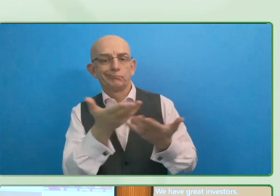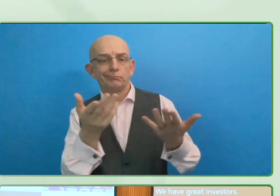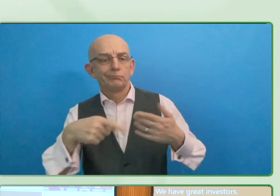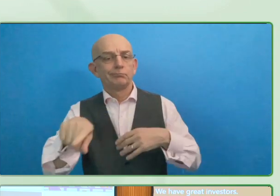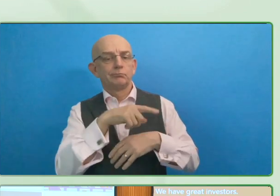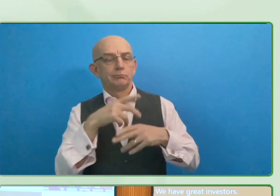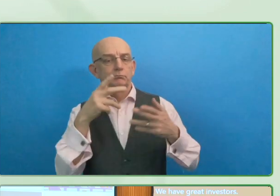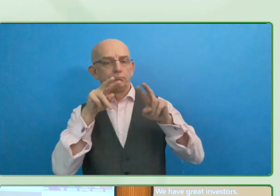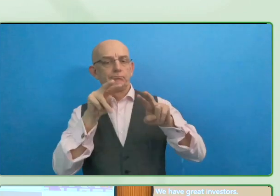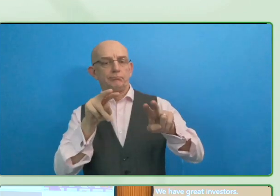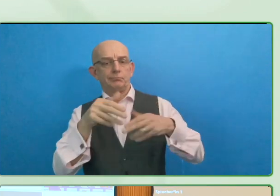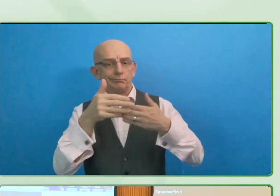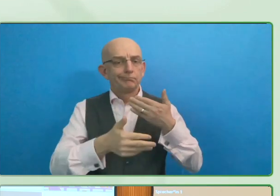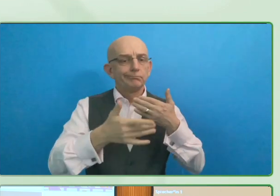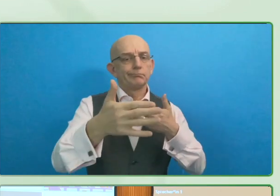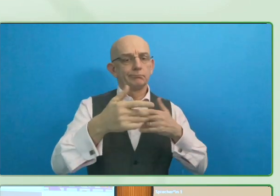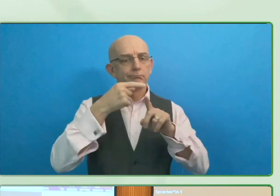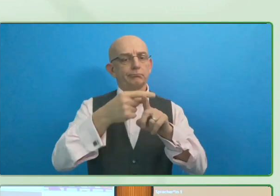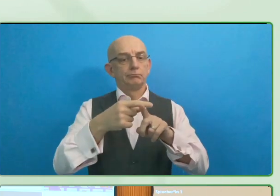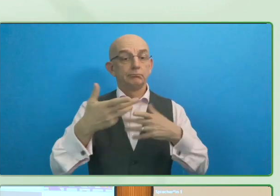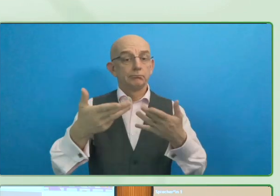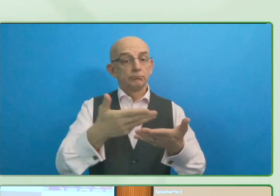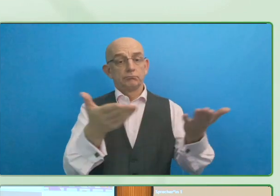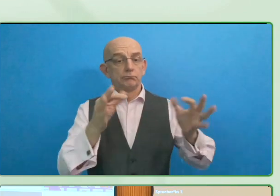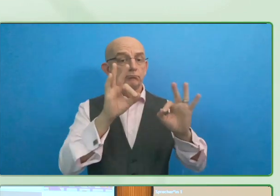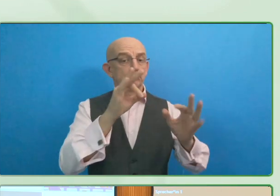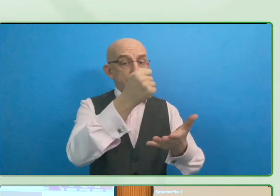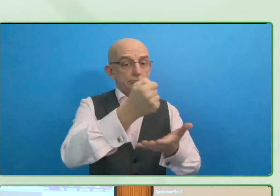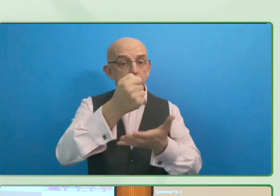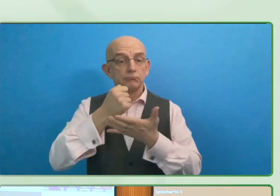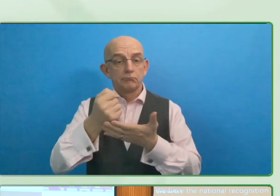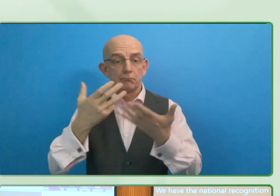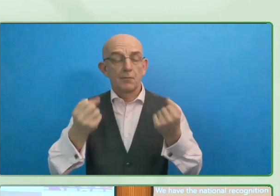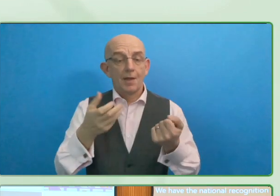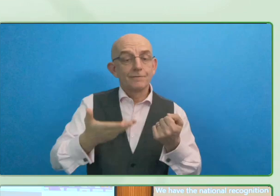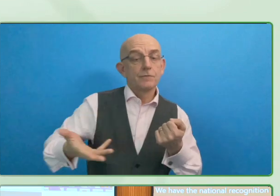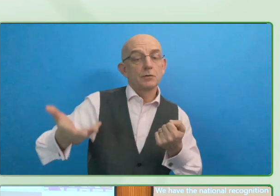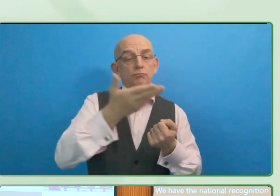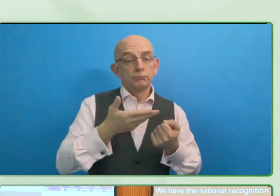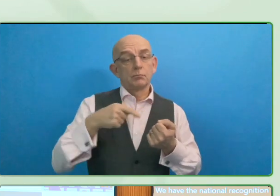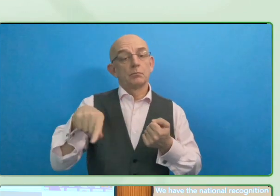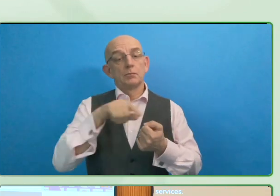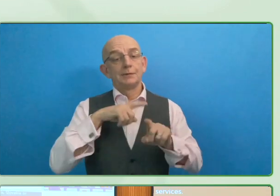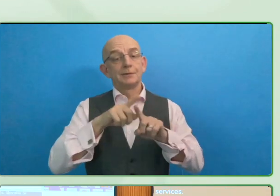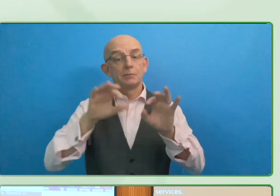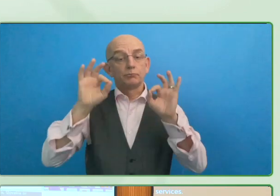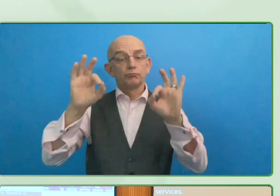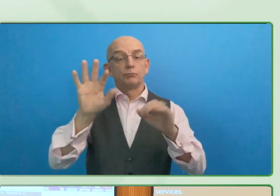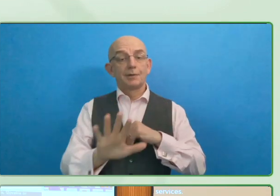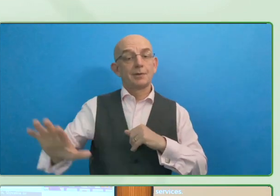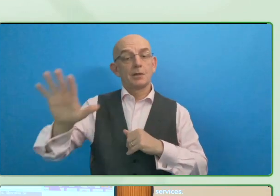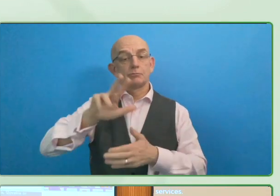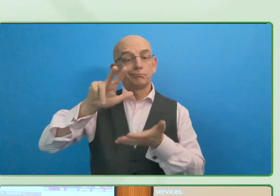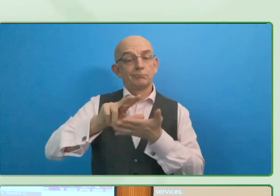Estonia, Slovakia, or Lithuania, we are delivering platform for their national services. We have a project like accessible